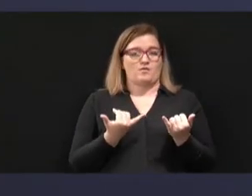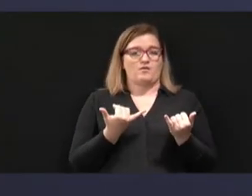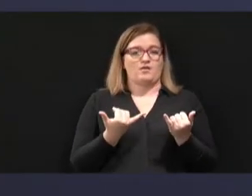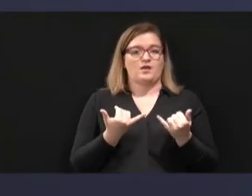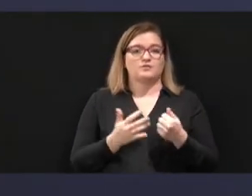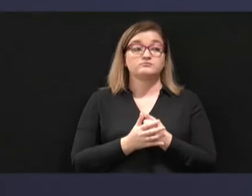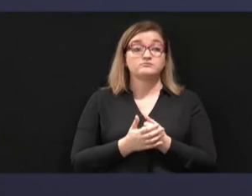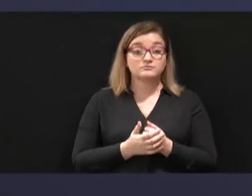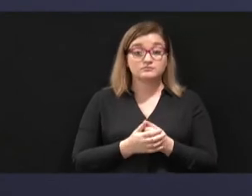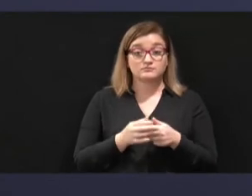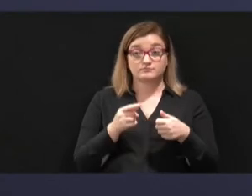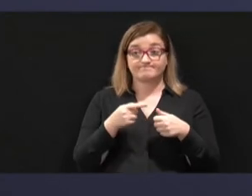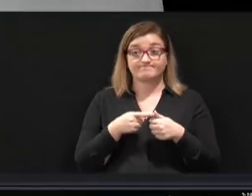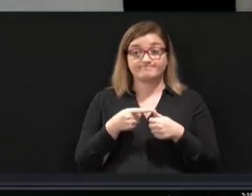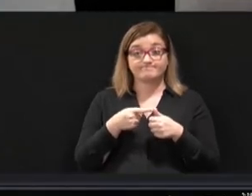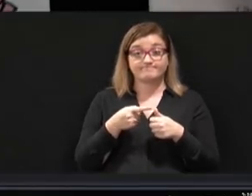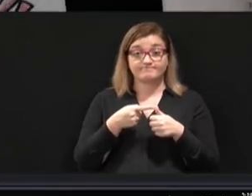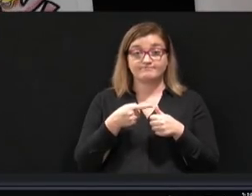we say,